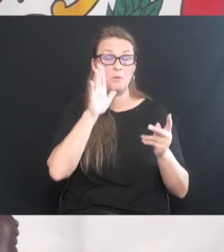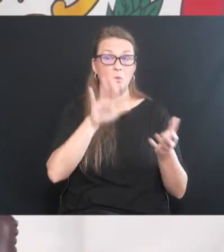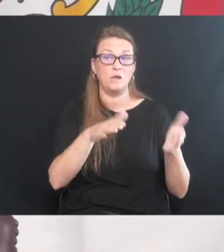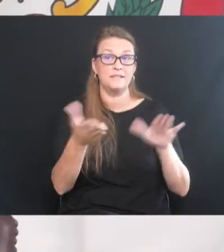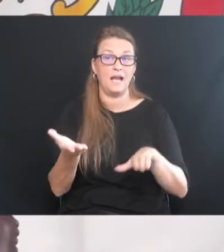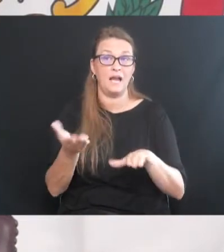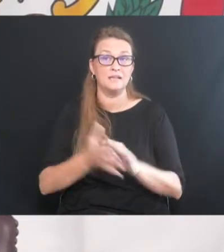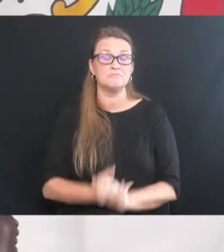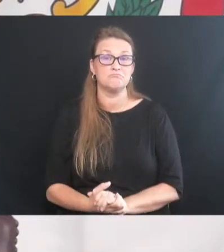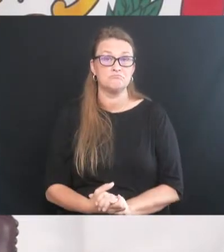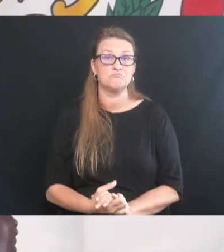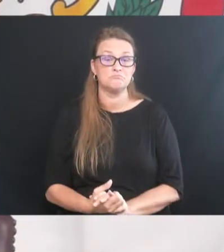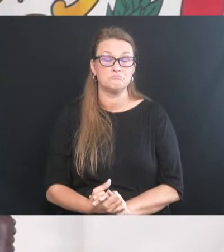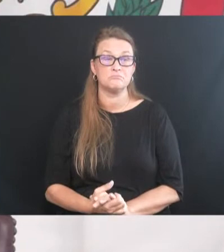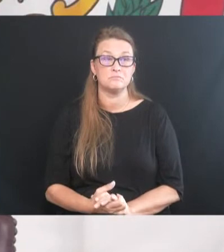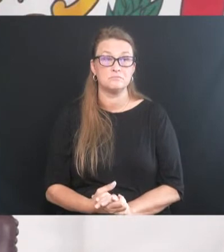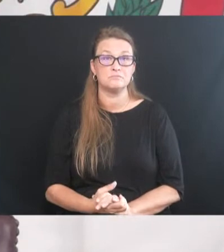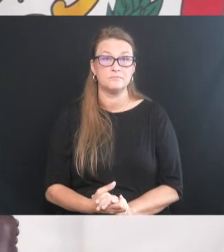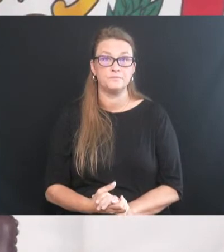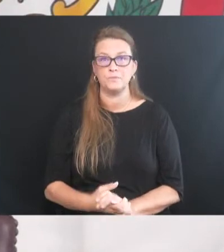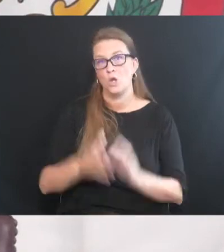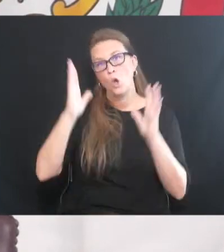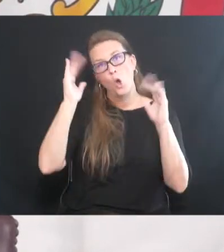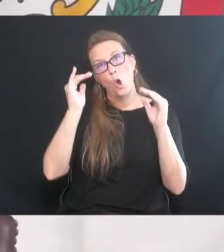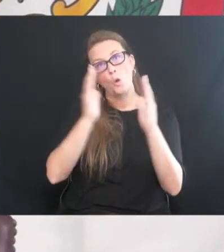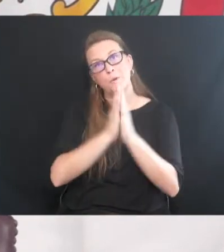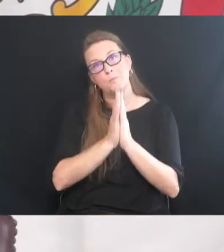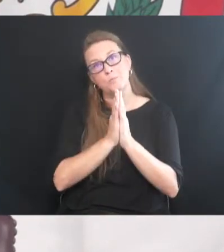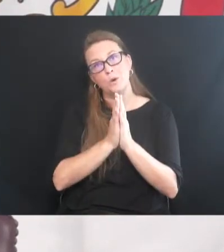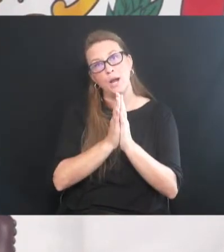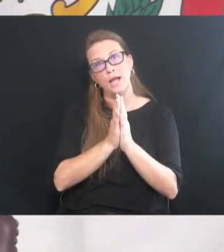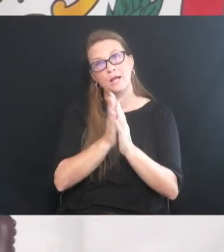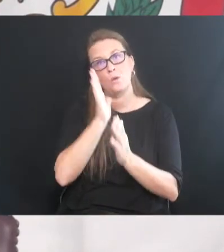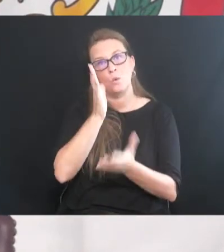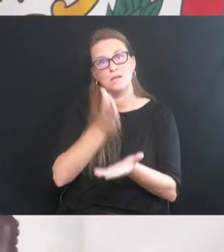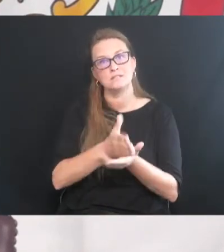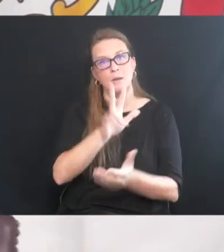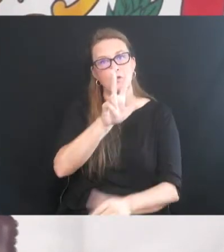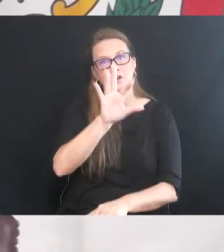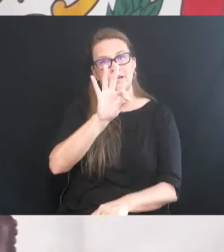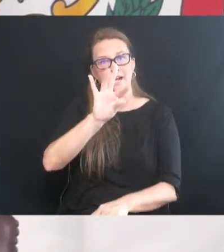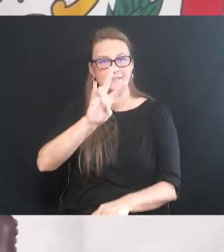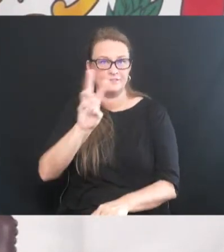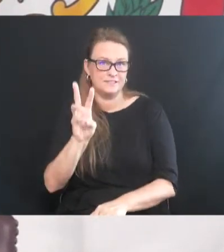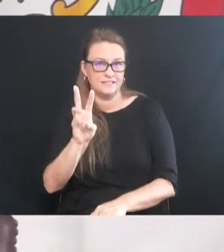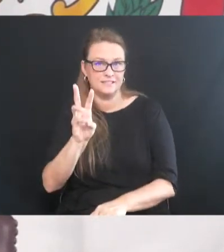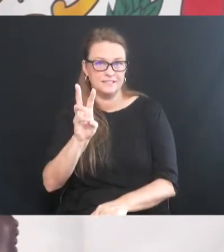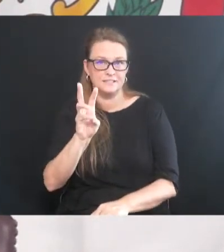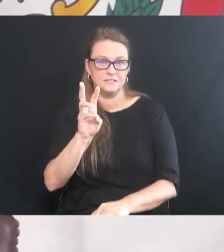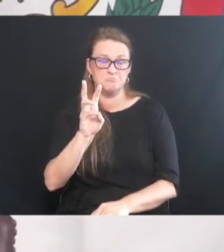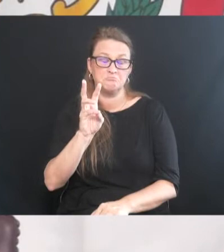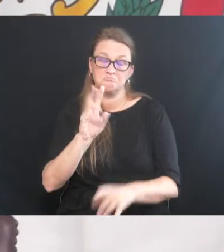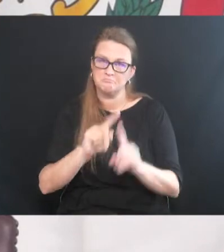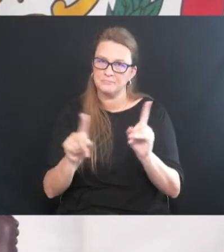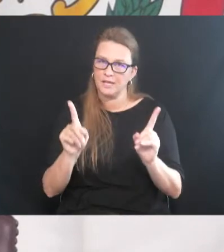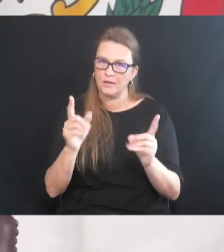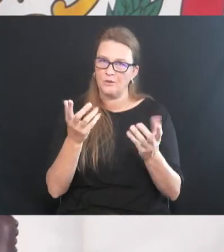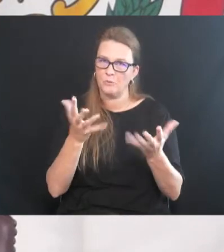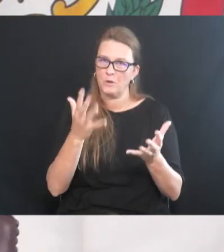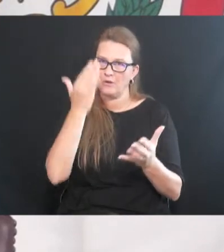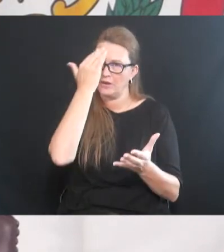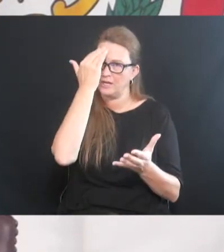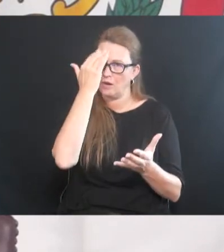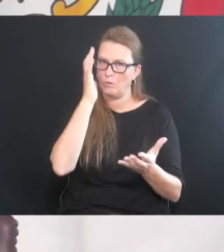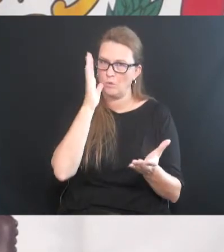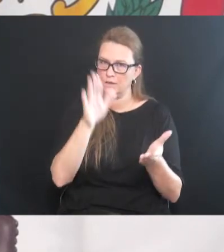over. We hope and pray it's going to stop at 3,976, but all of us know we're going to lose